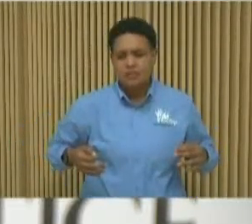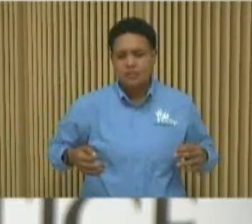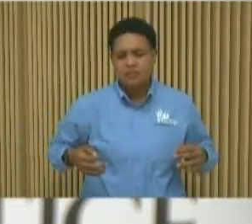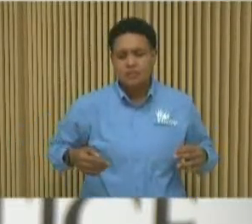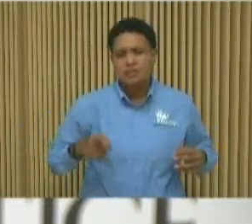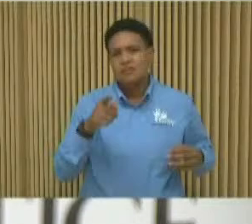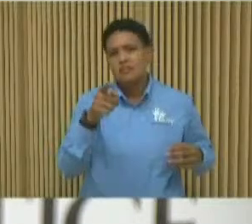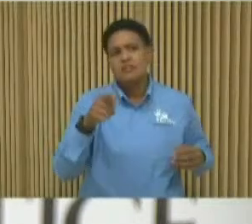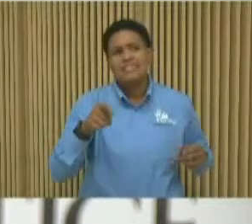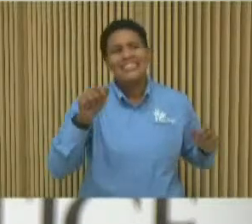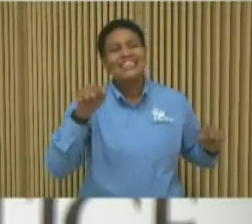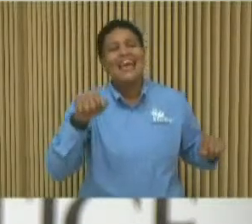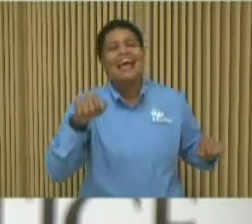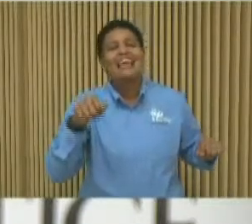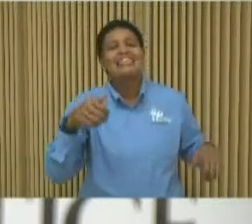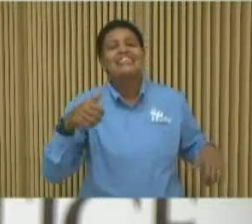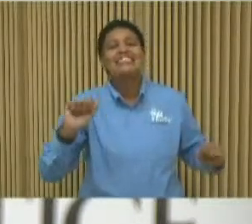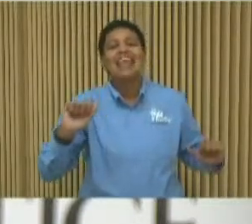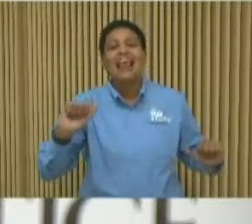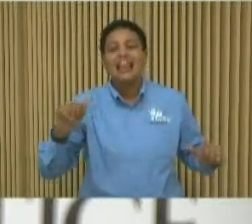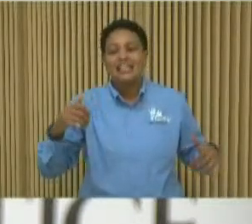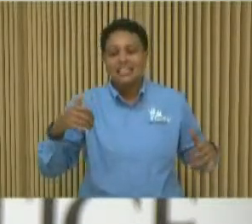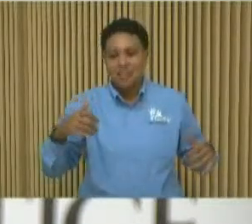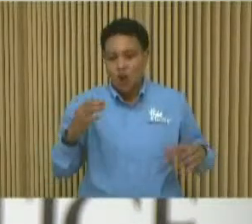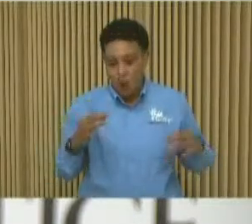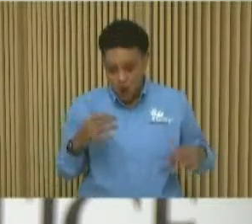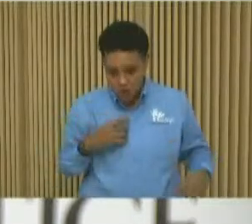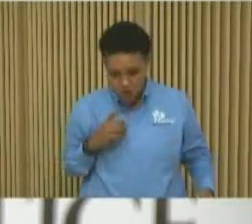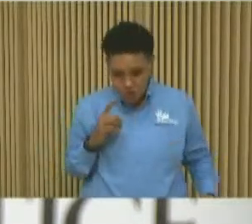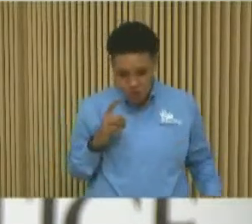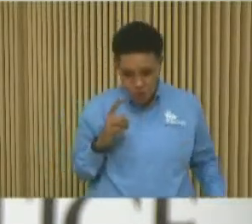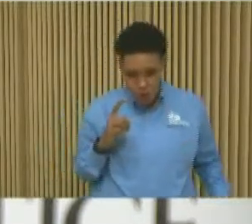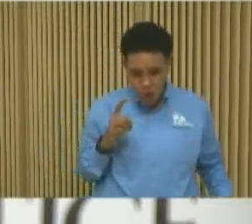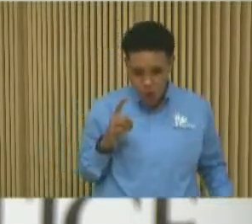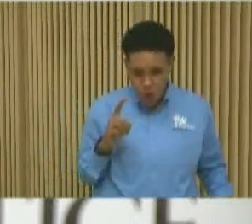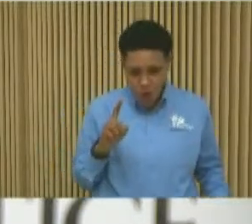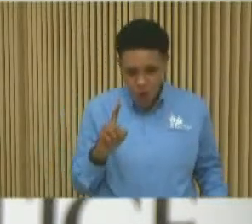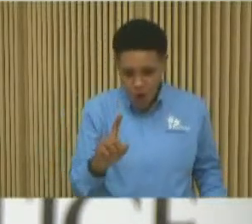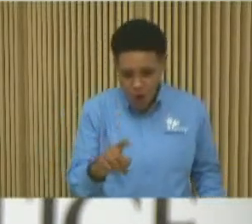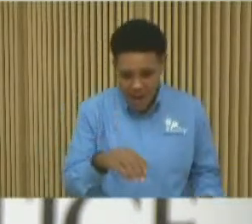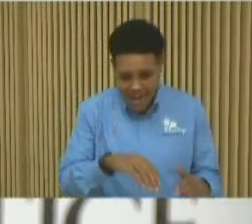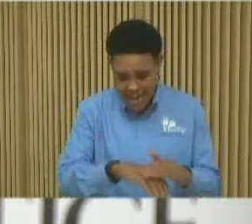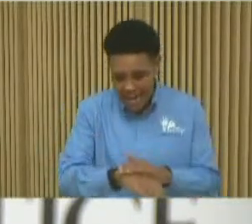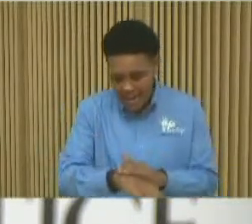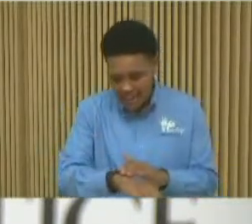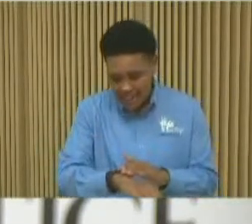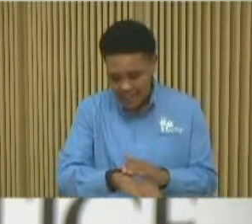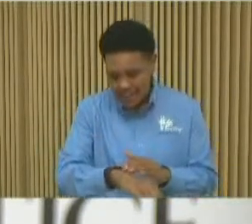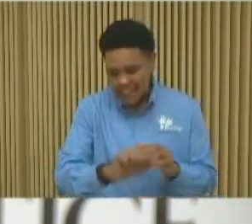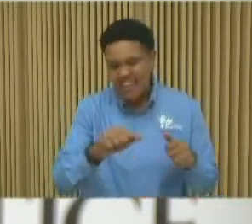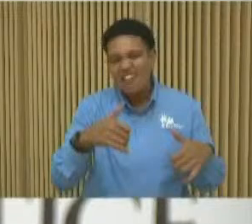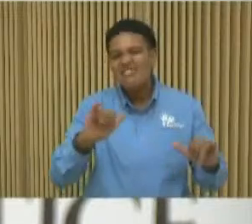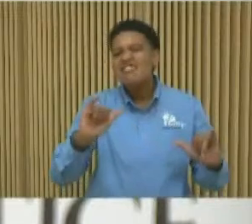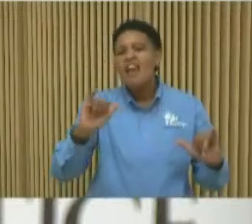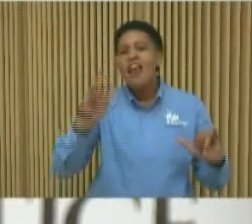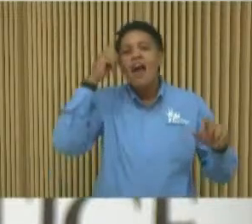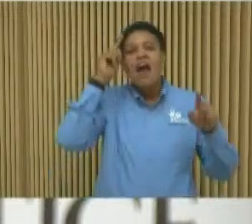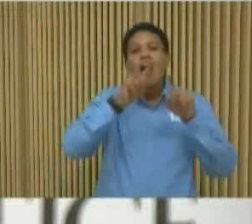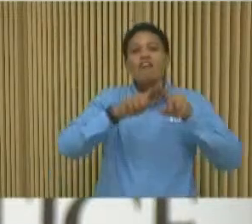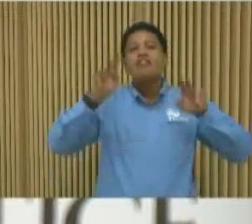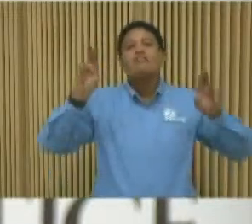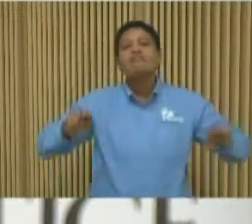still forge an agreement, Yes. a settlement. And when we look at even,